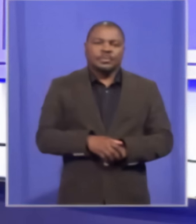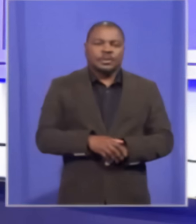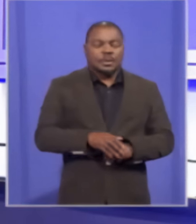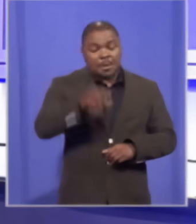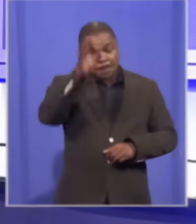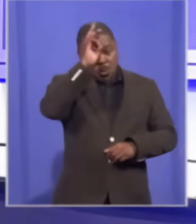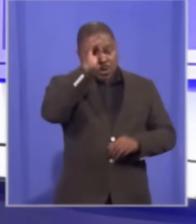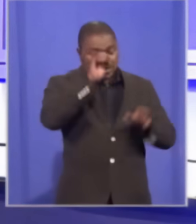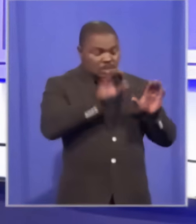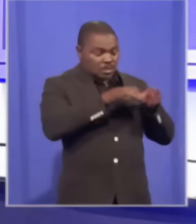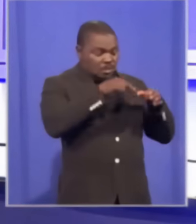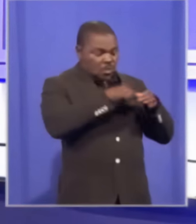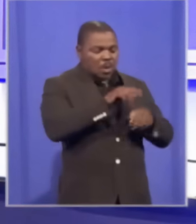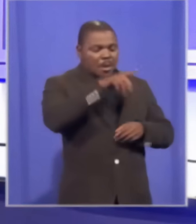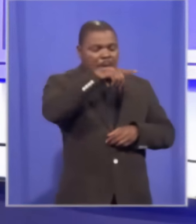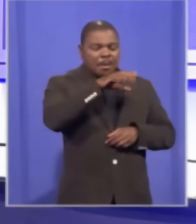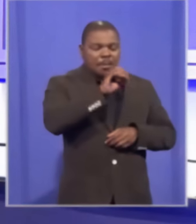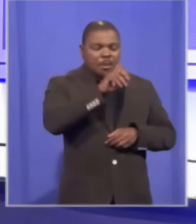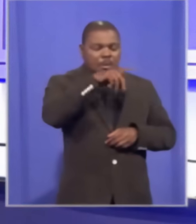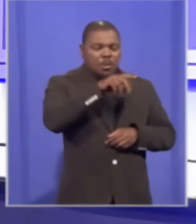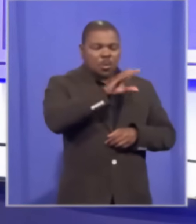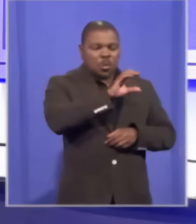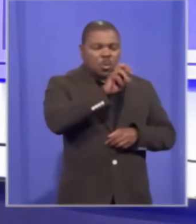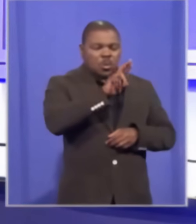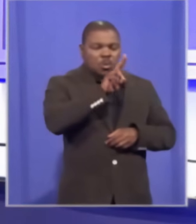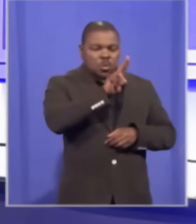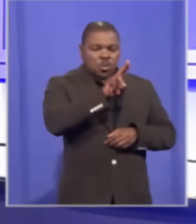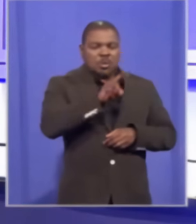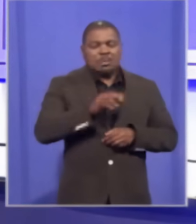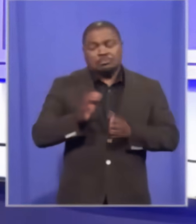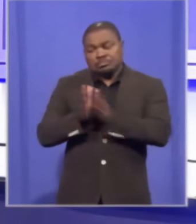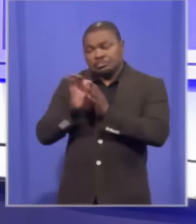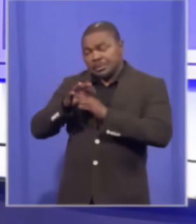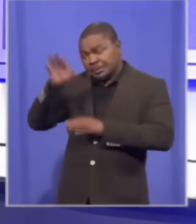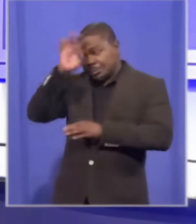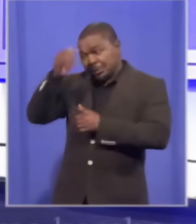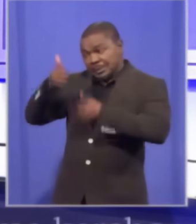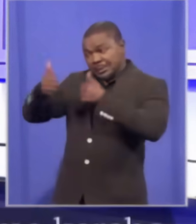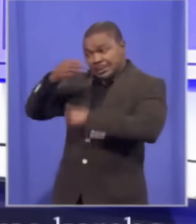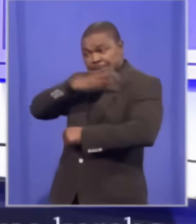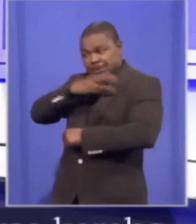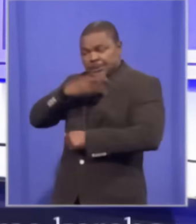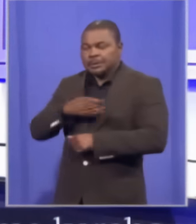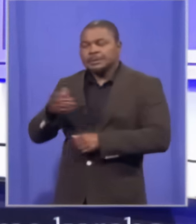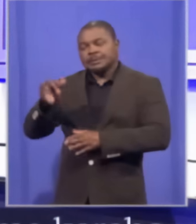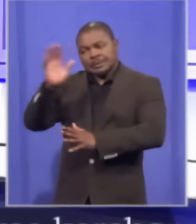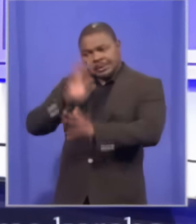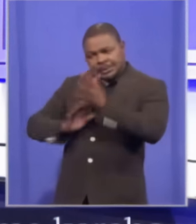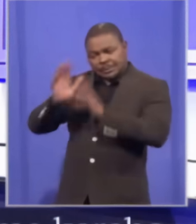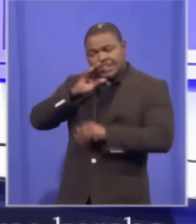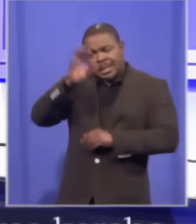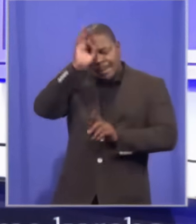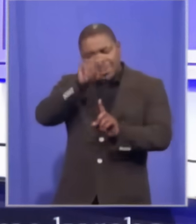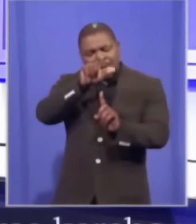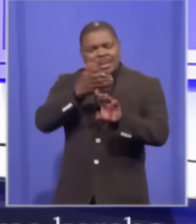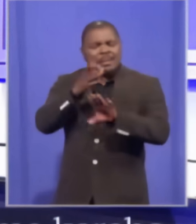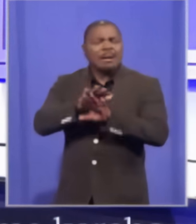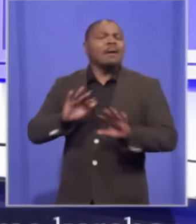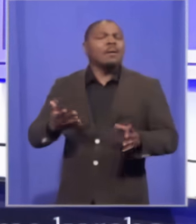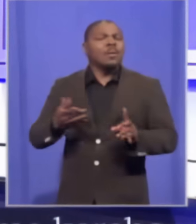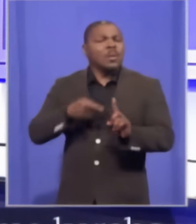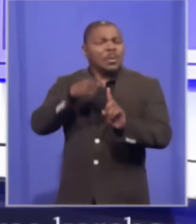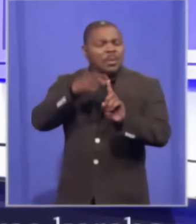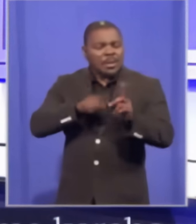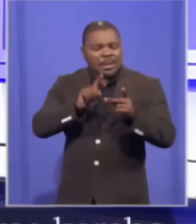Mokgatlo wa maphodisa Pop Crew o ipeleditše go ba taolo ya sephodisa go tlhaloša mabaka ao a tlhotšego lehu la lephodisa le bagolegwa